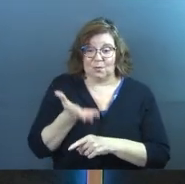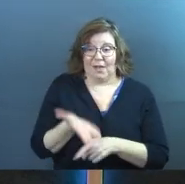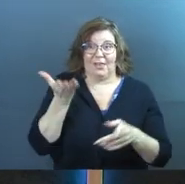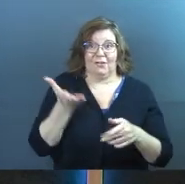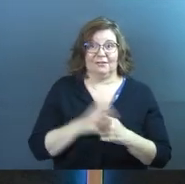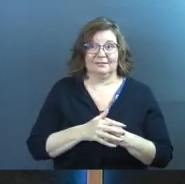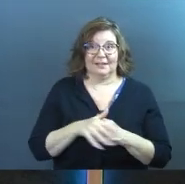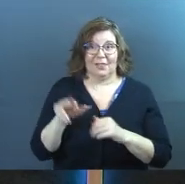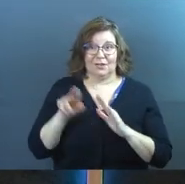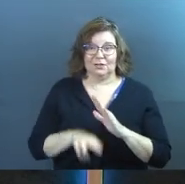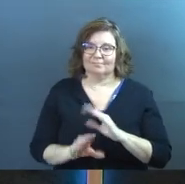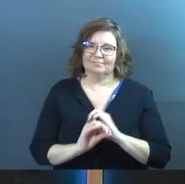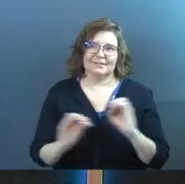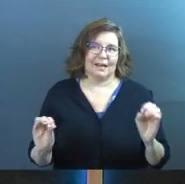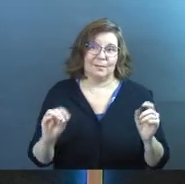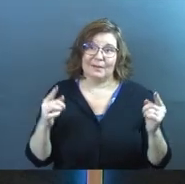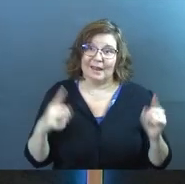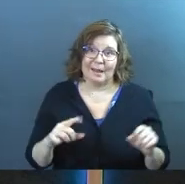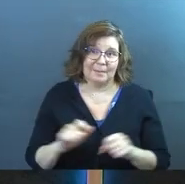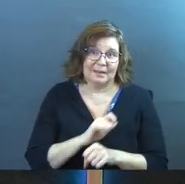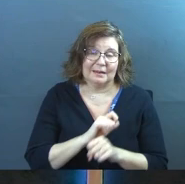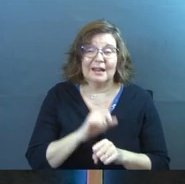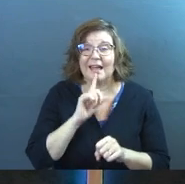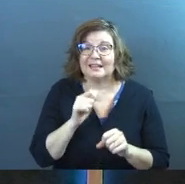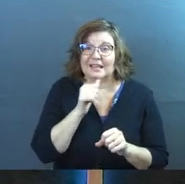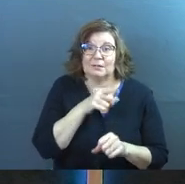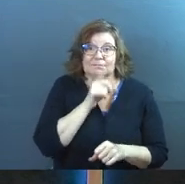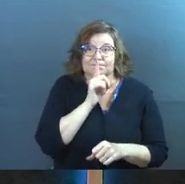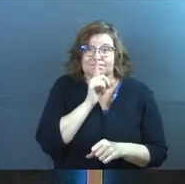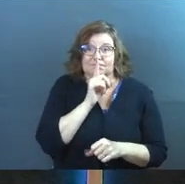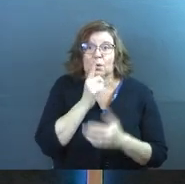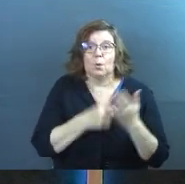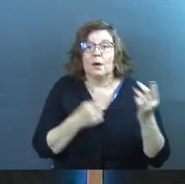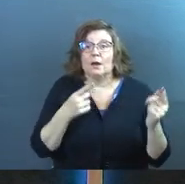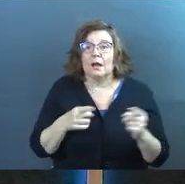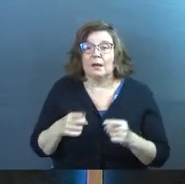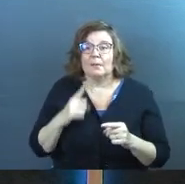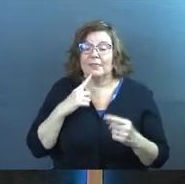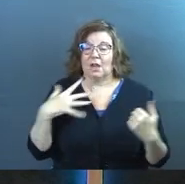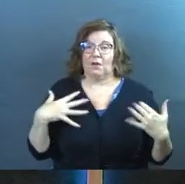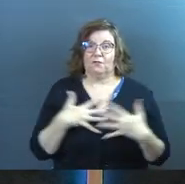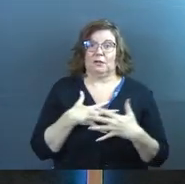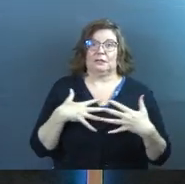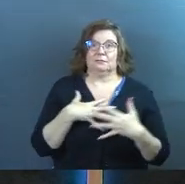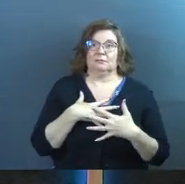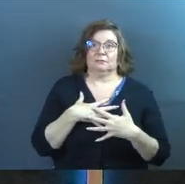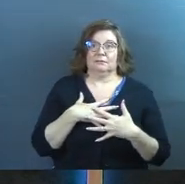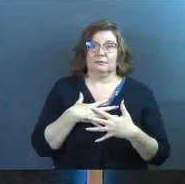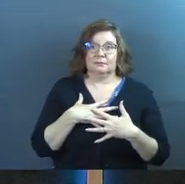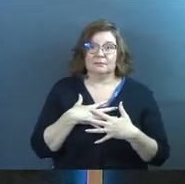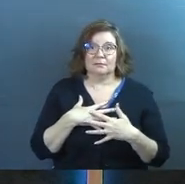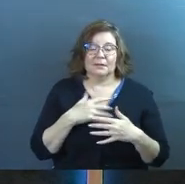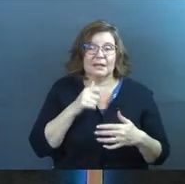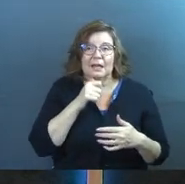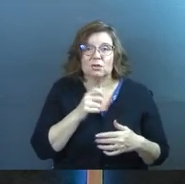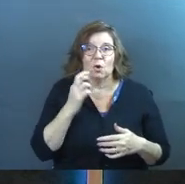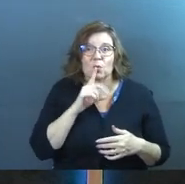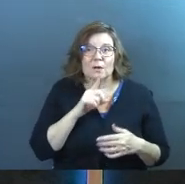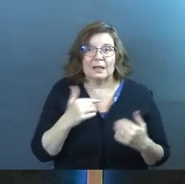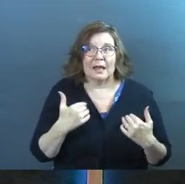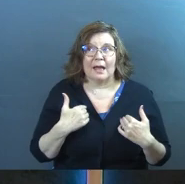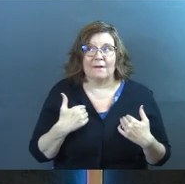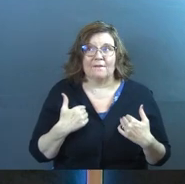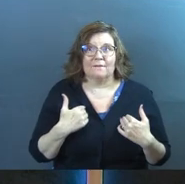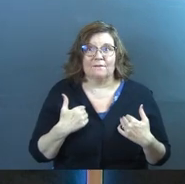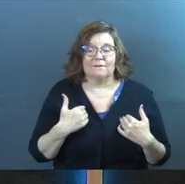on the spot. None of that's what happened. Actually, they don't tell anybody. What it is they're freaked out. They don't really